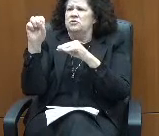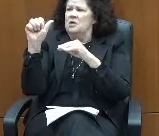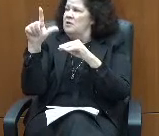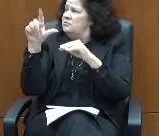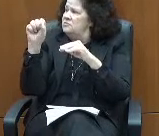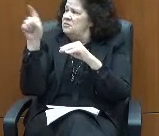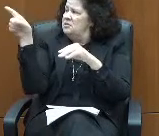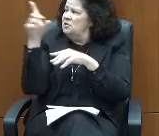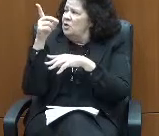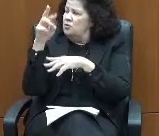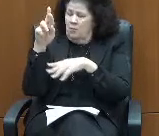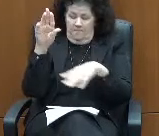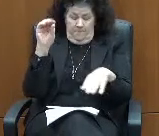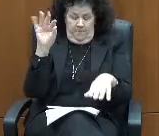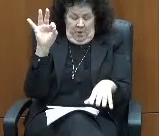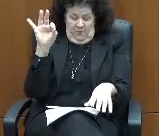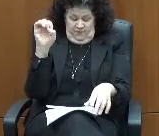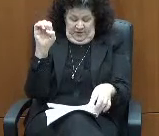Bofi.